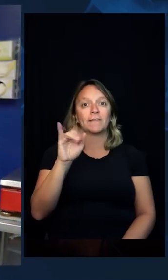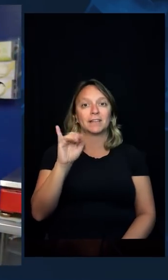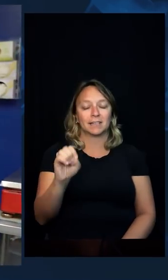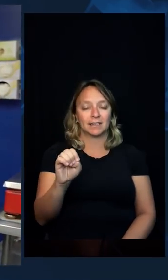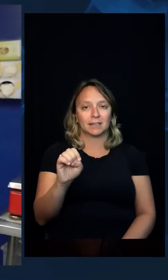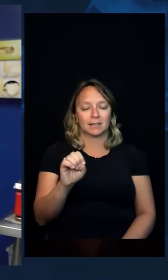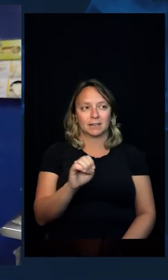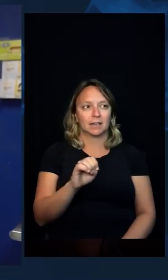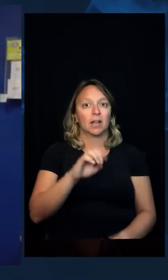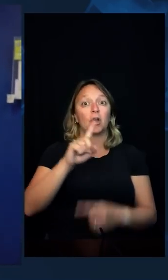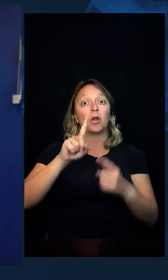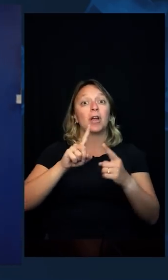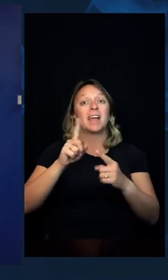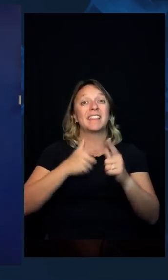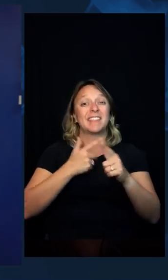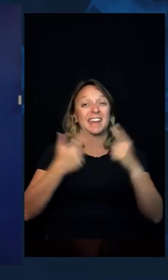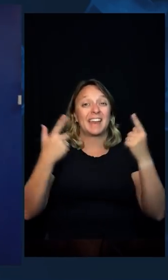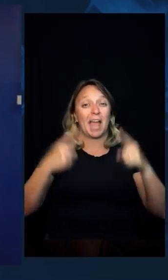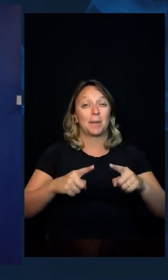together,